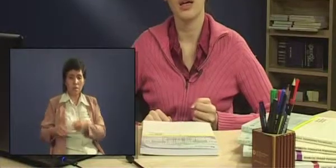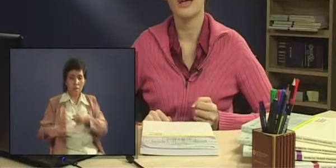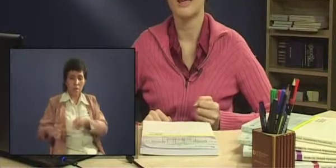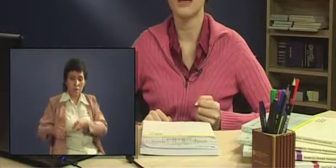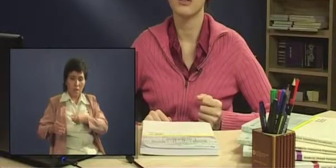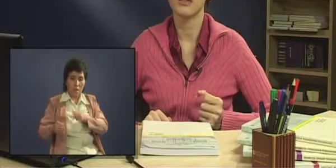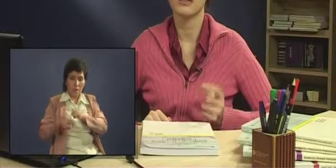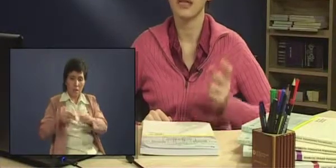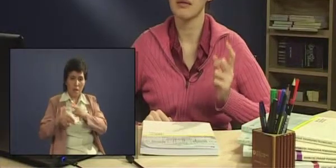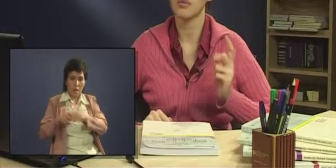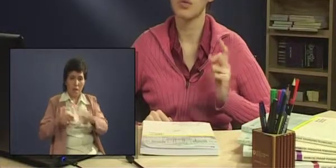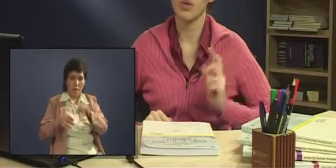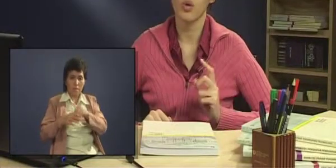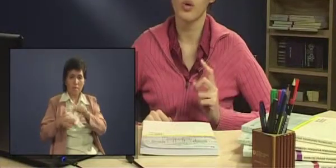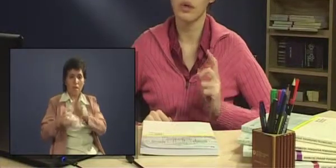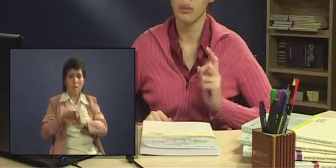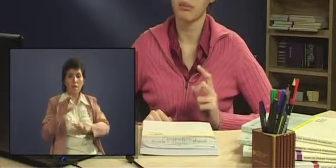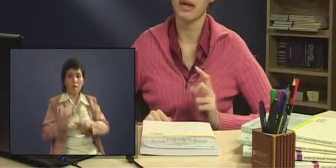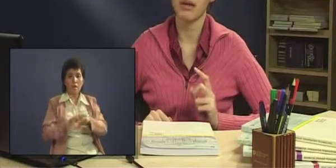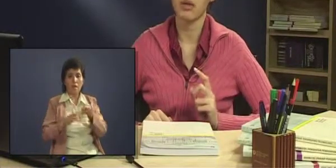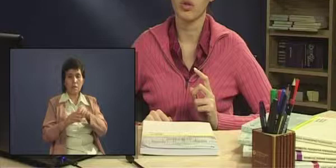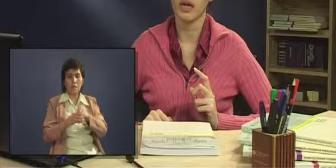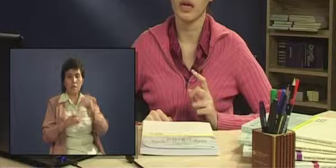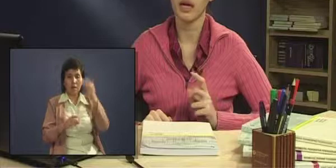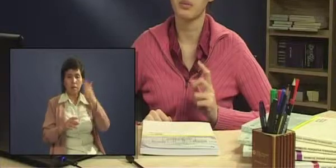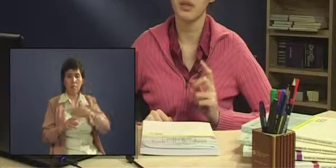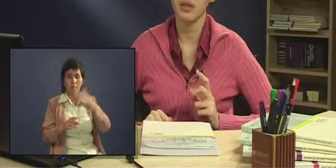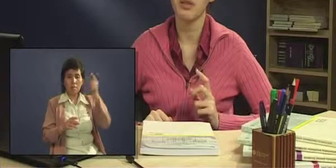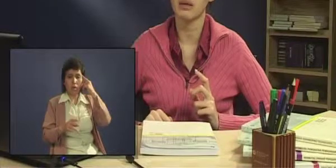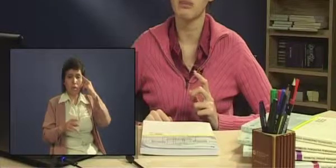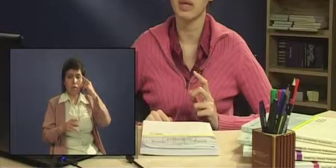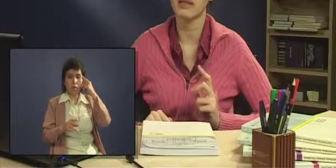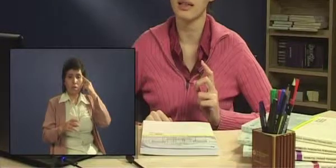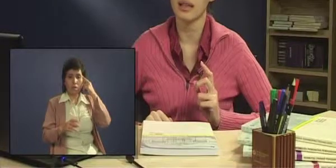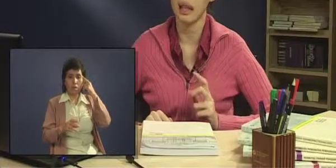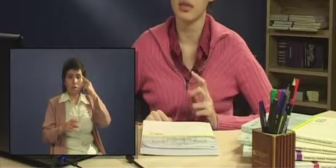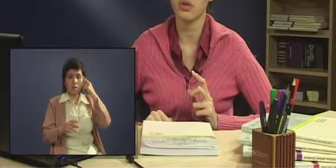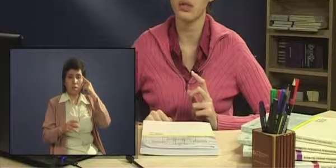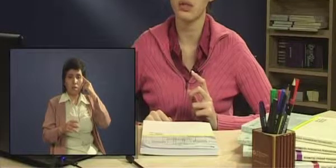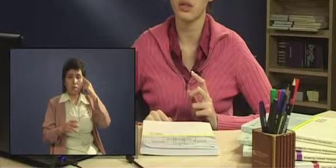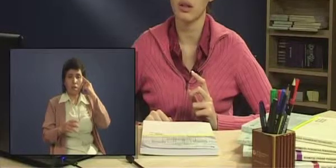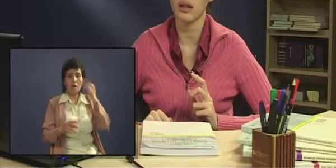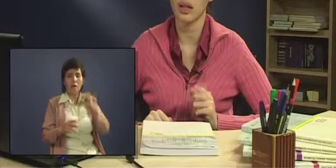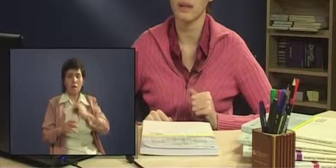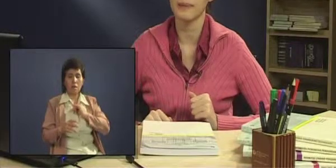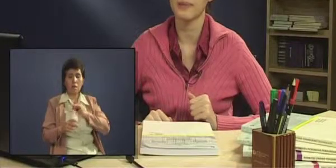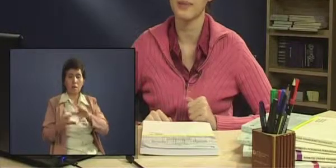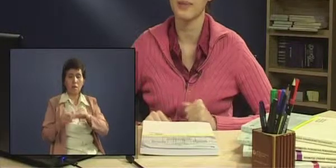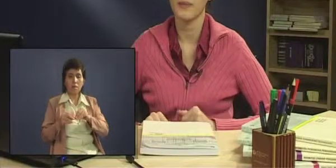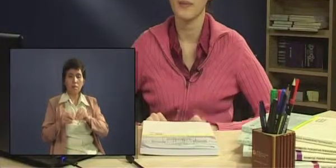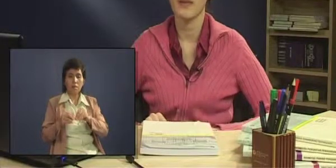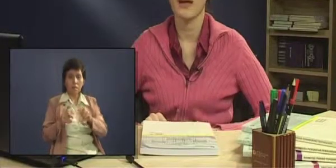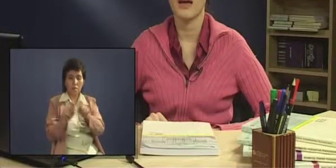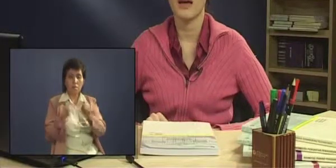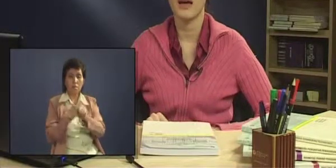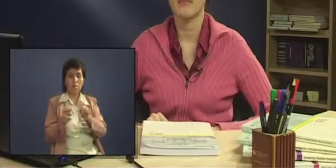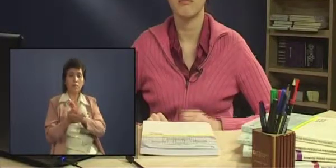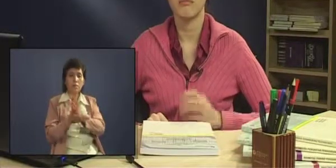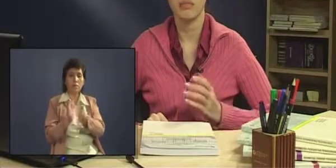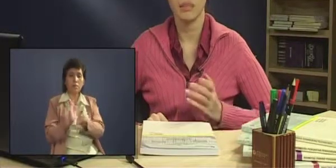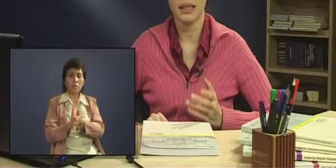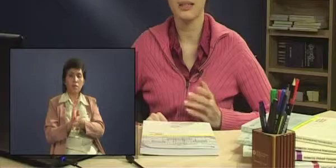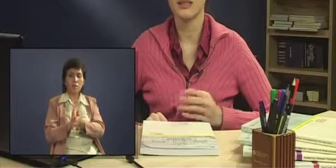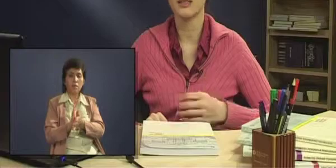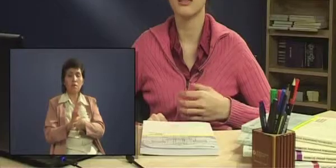okay? Now, this comes to all in my mind, okay? I perceive that place as dangerous, okay?